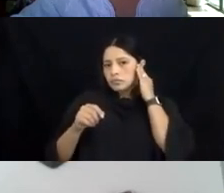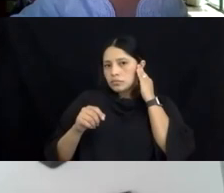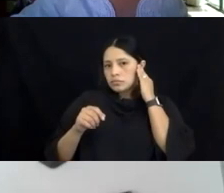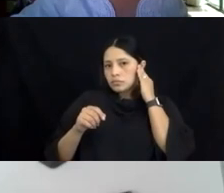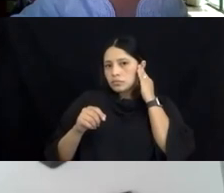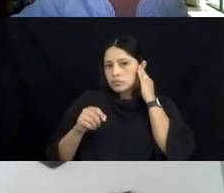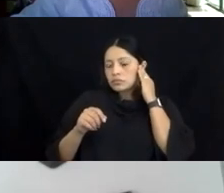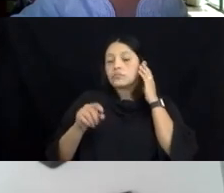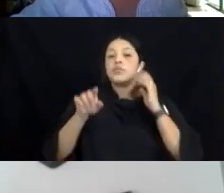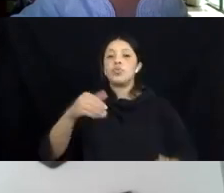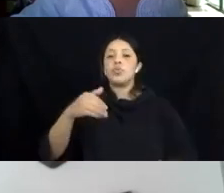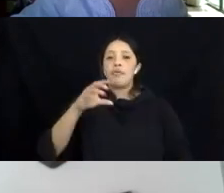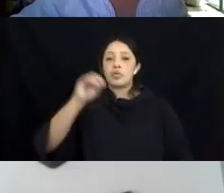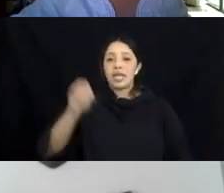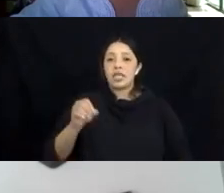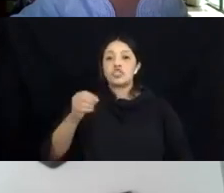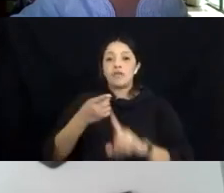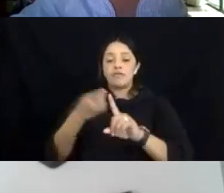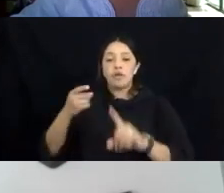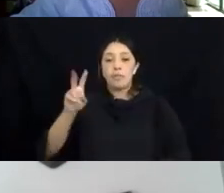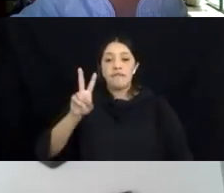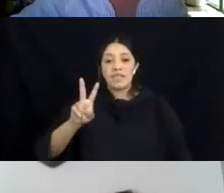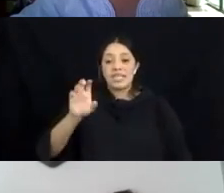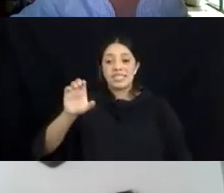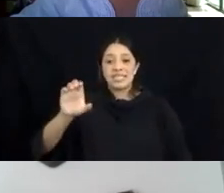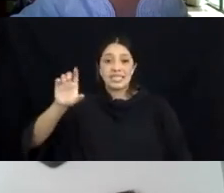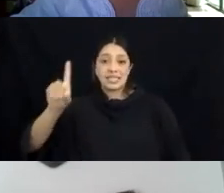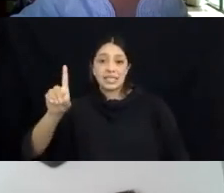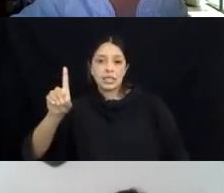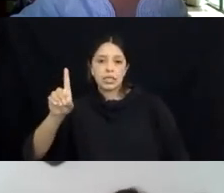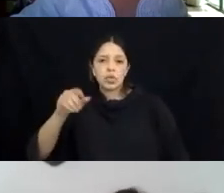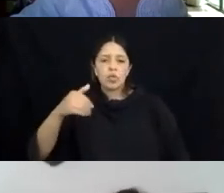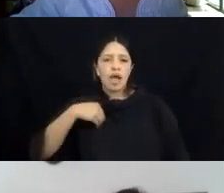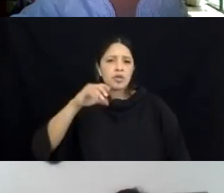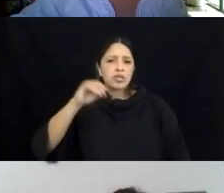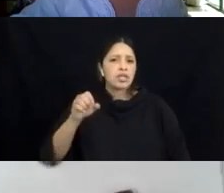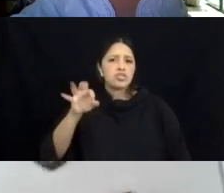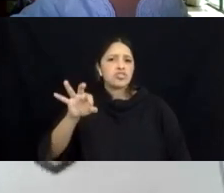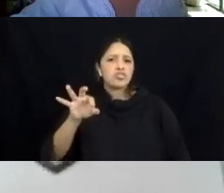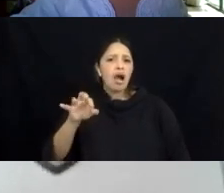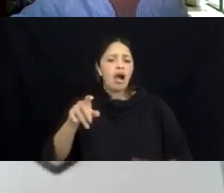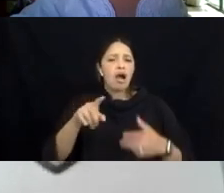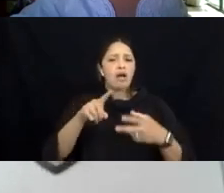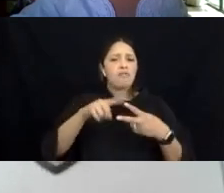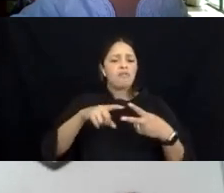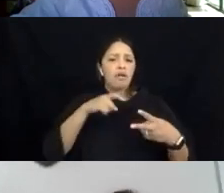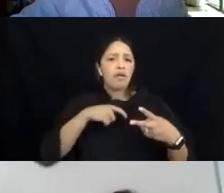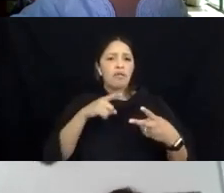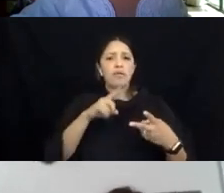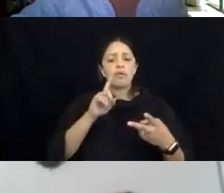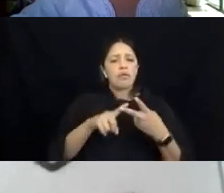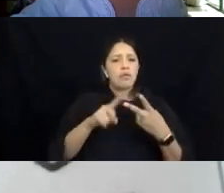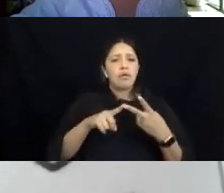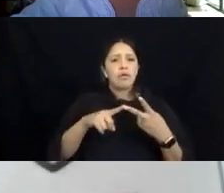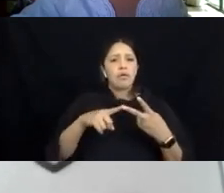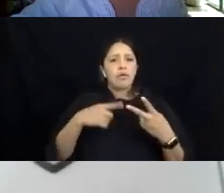college website. I used to know what they were before the new website came out, but at this time, Libby, would you happen to know where they're